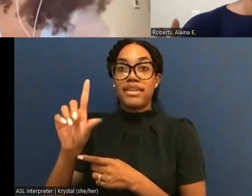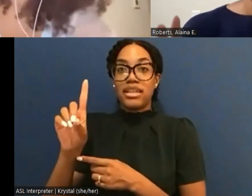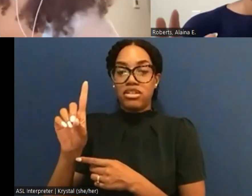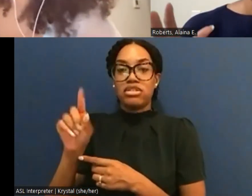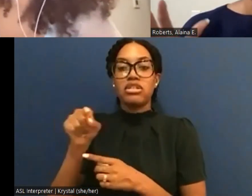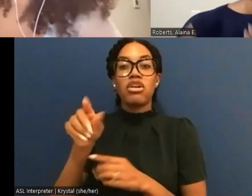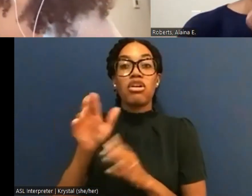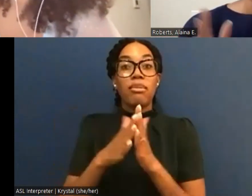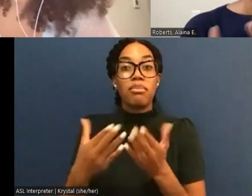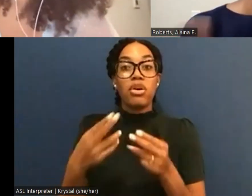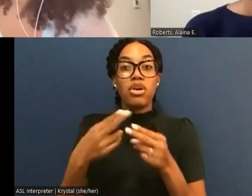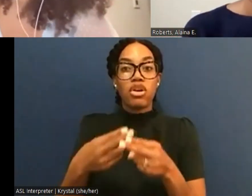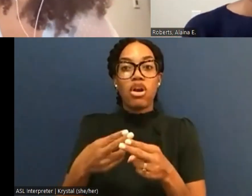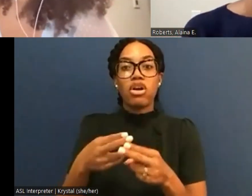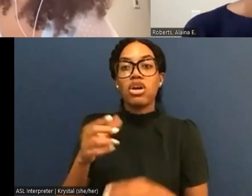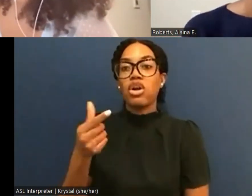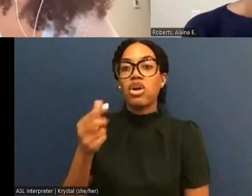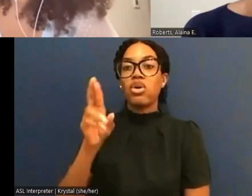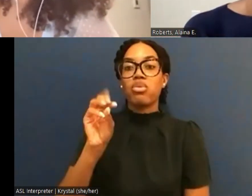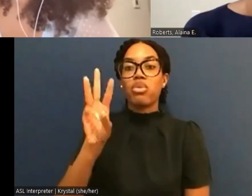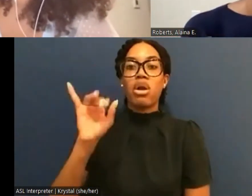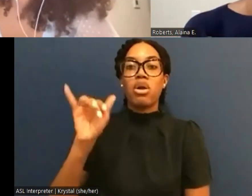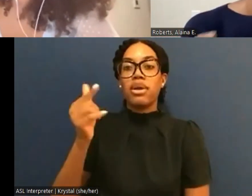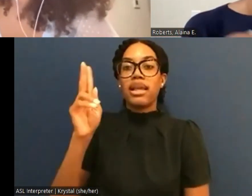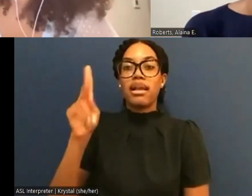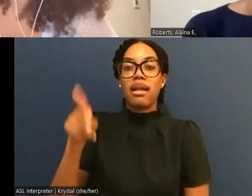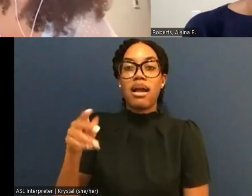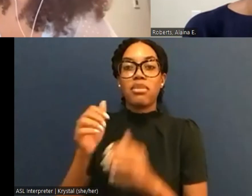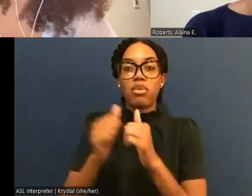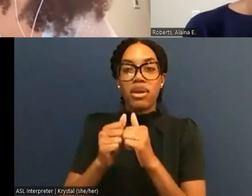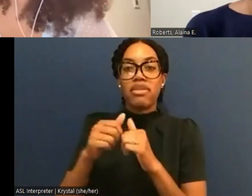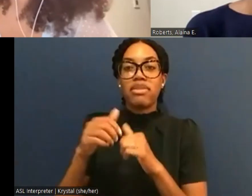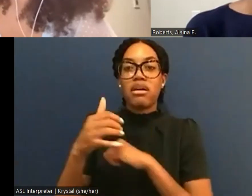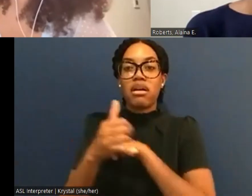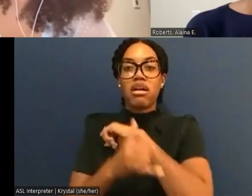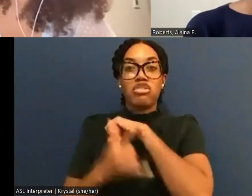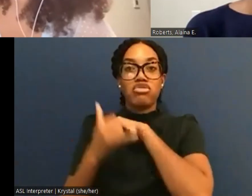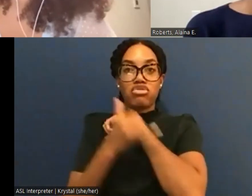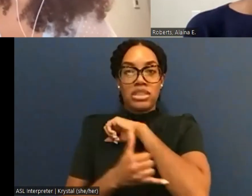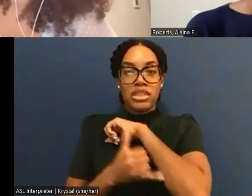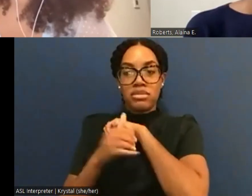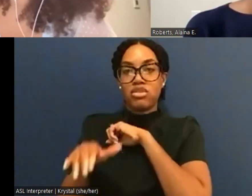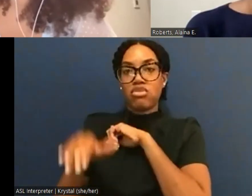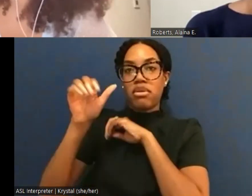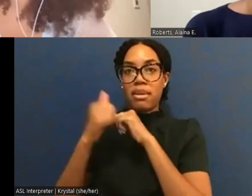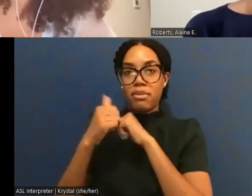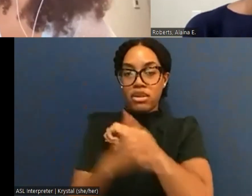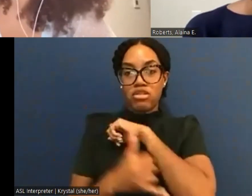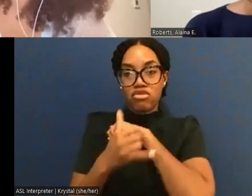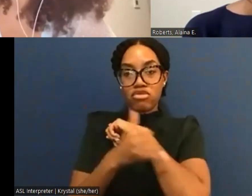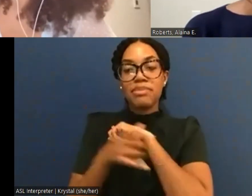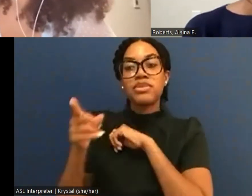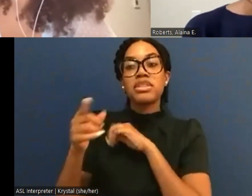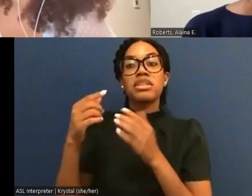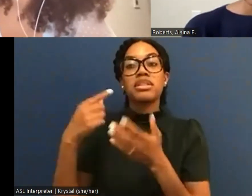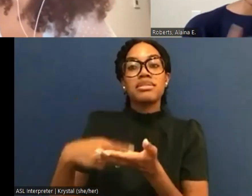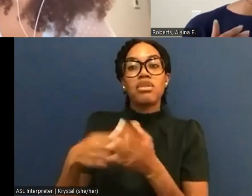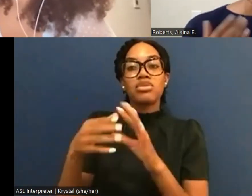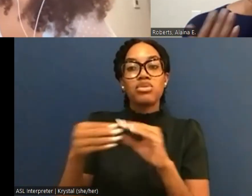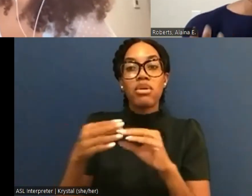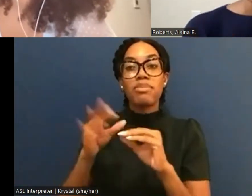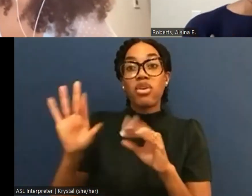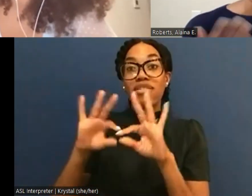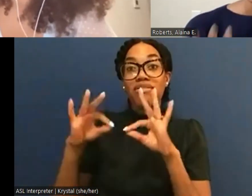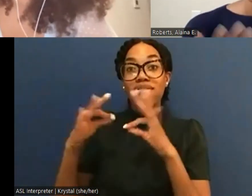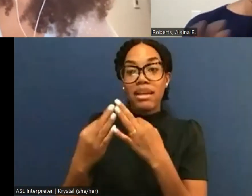follows members of her family who traveled to Indian Territory and then to Africa. And one of